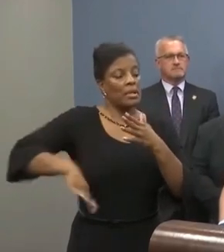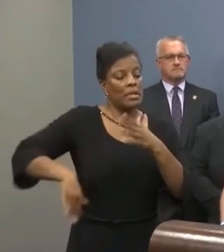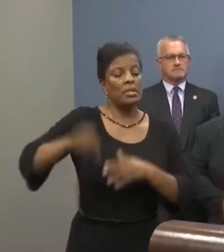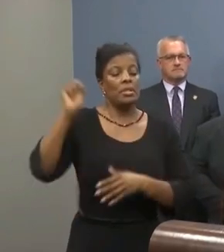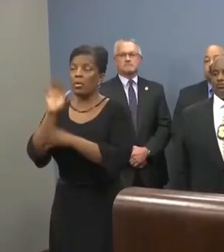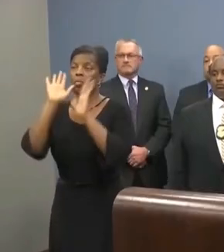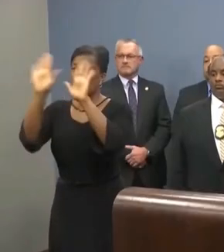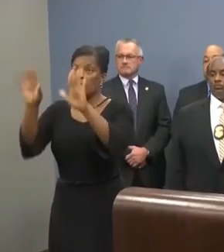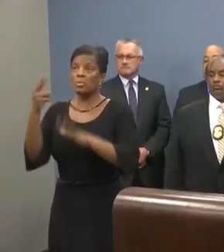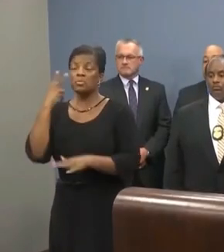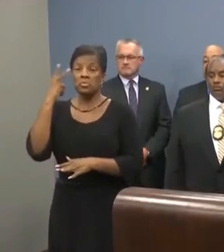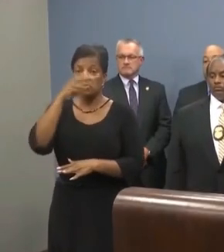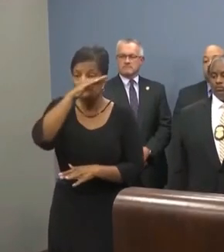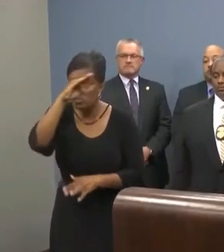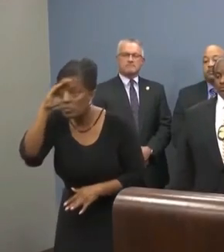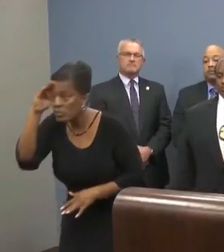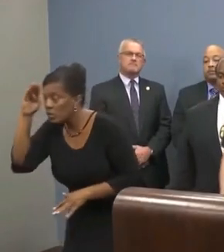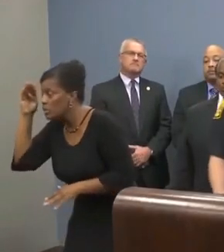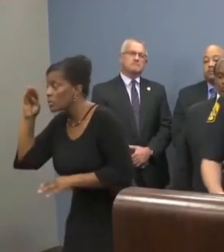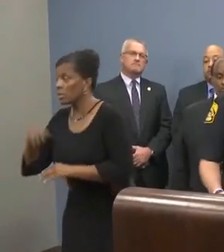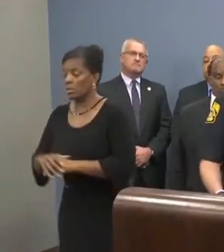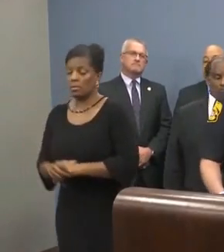Yes, I talked to